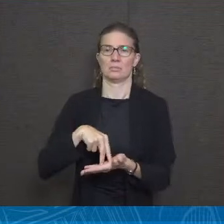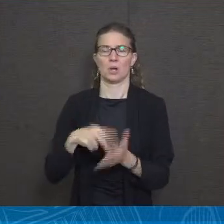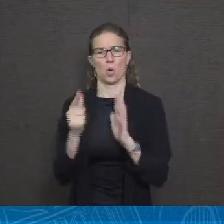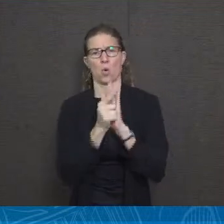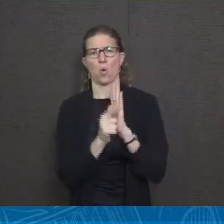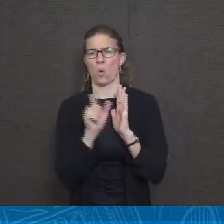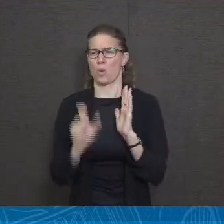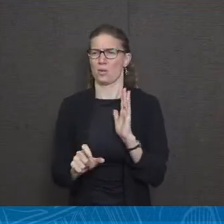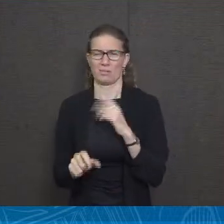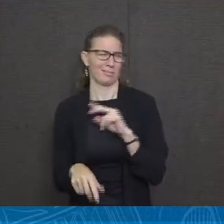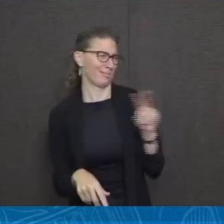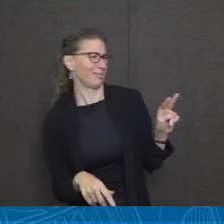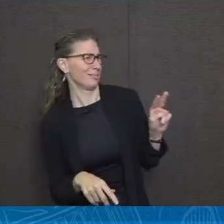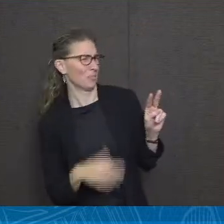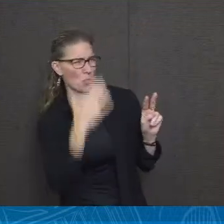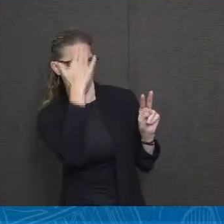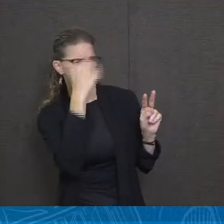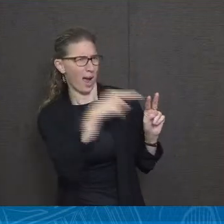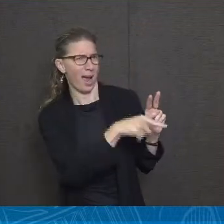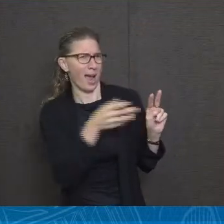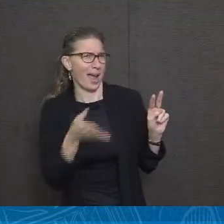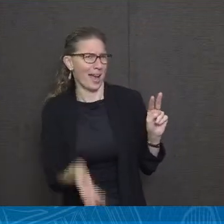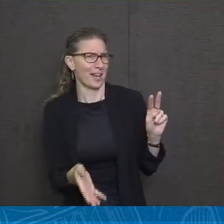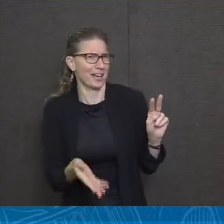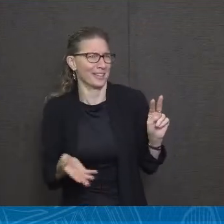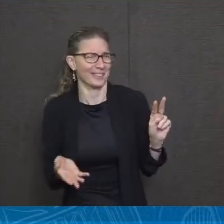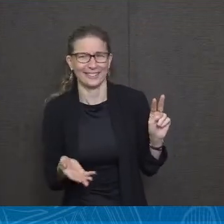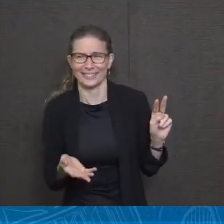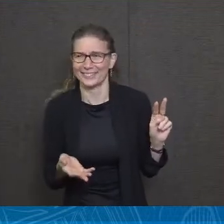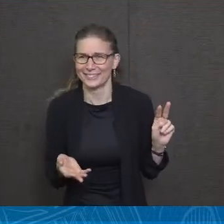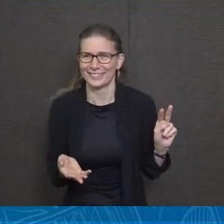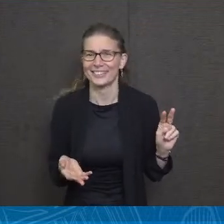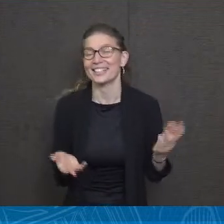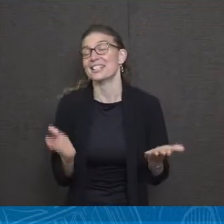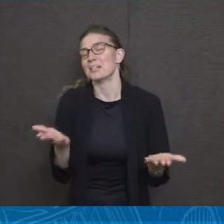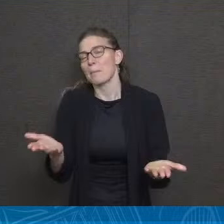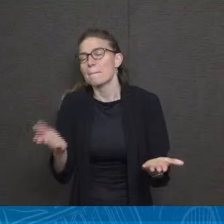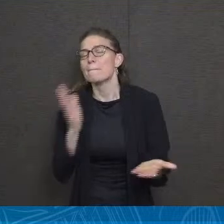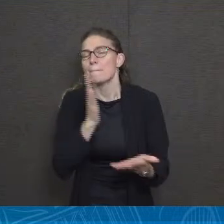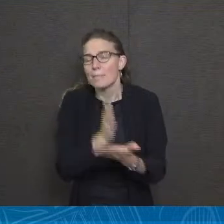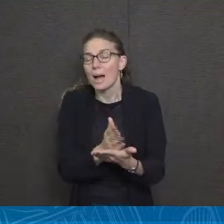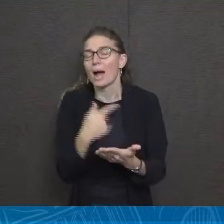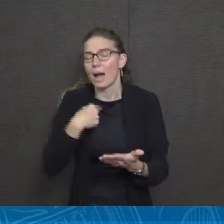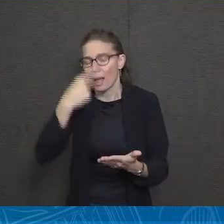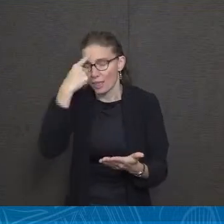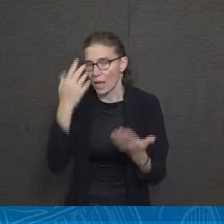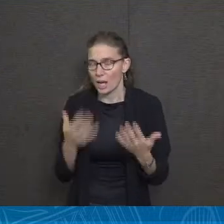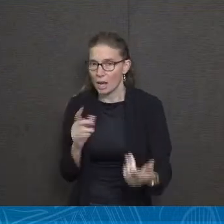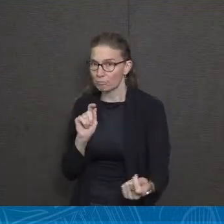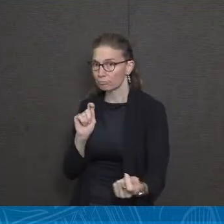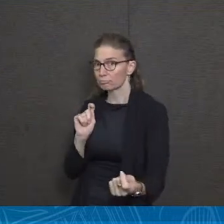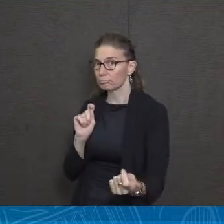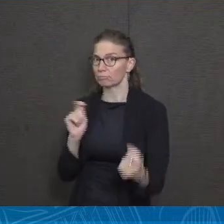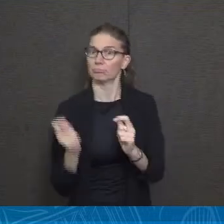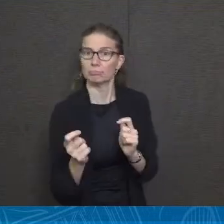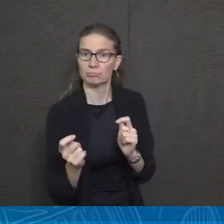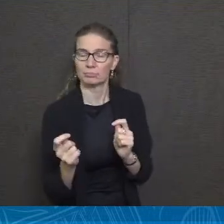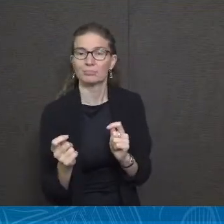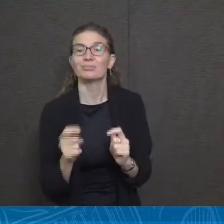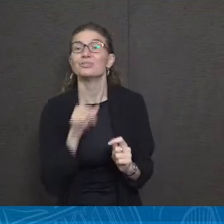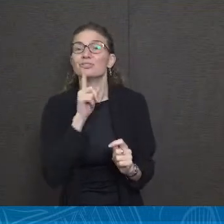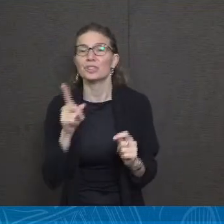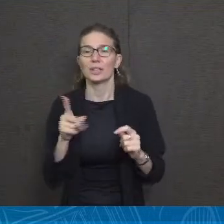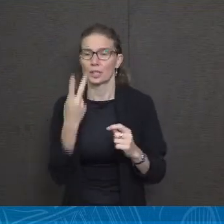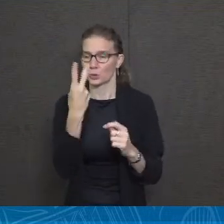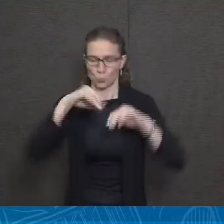doing here? And I think part of the issue, and I hope that the shift, there's a change, is that there was two silos. There was people who